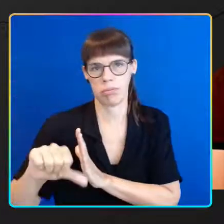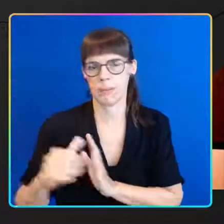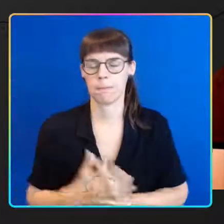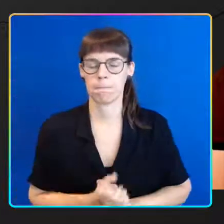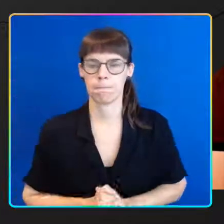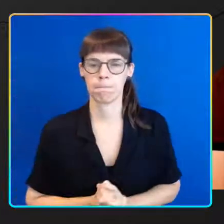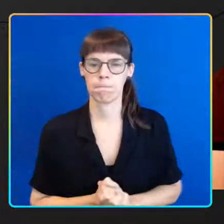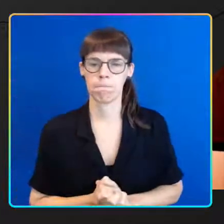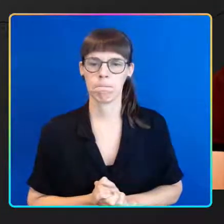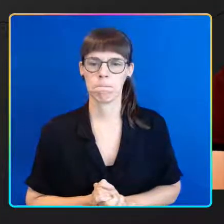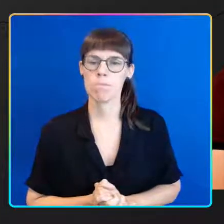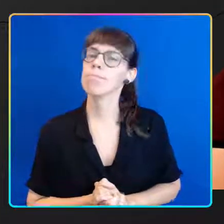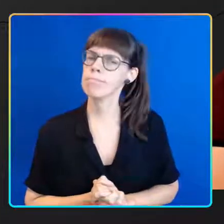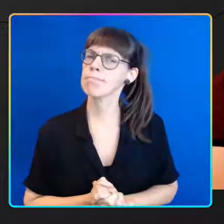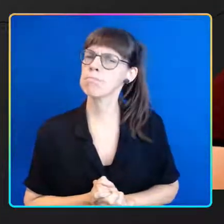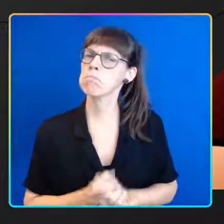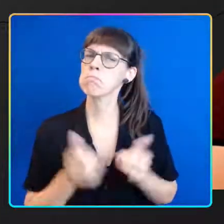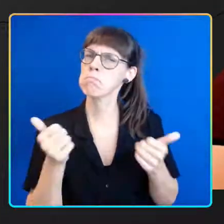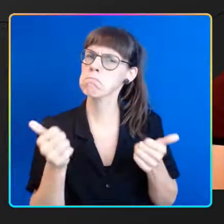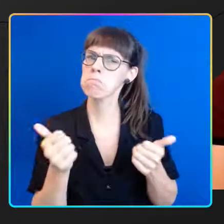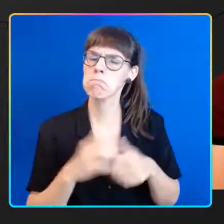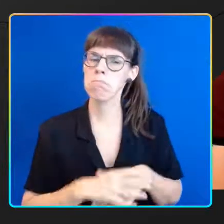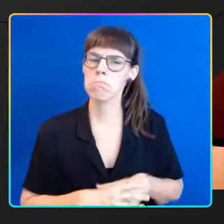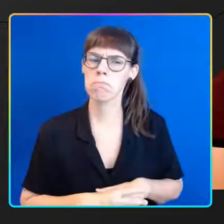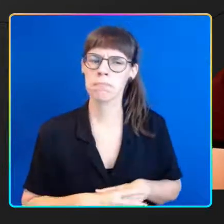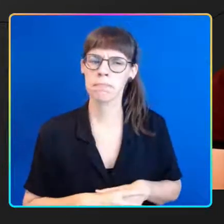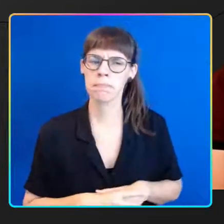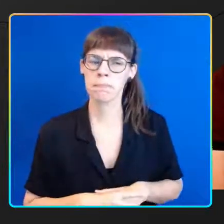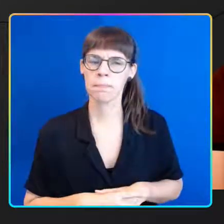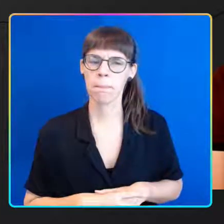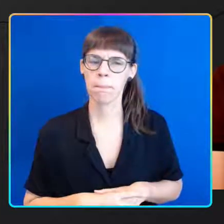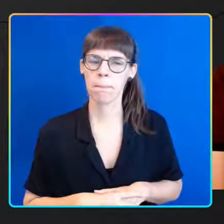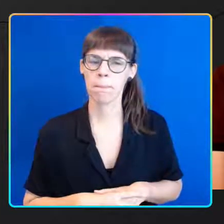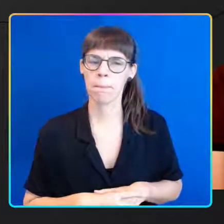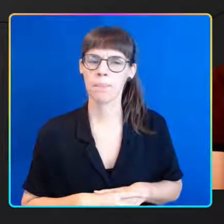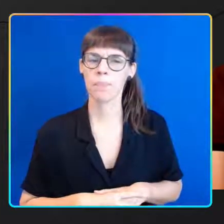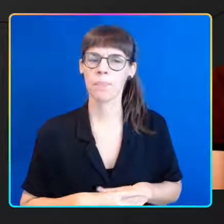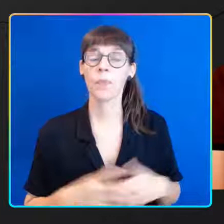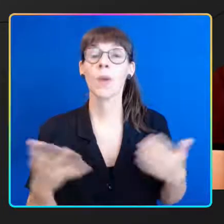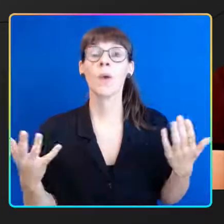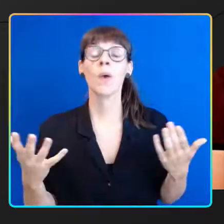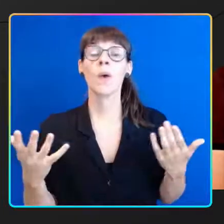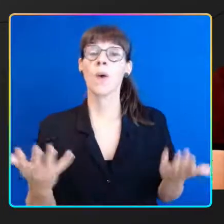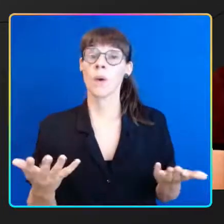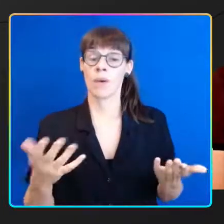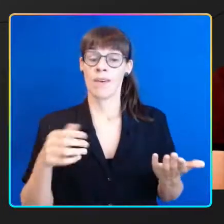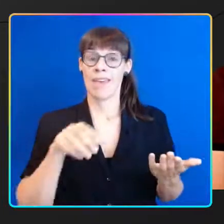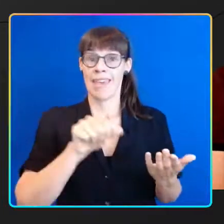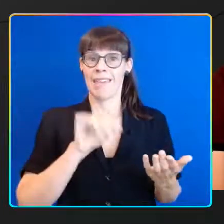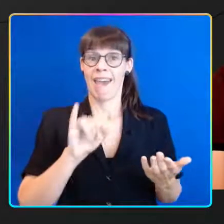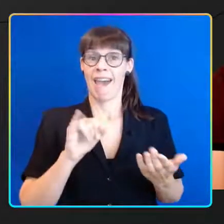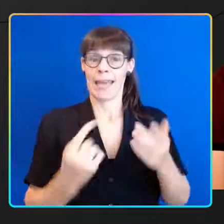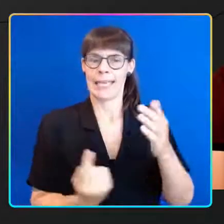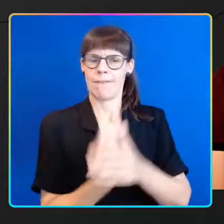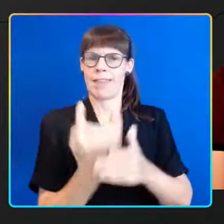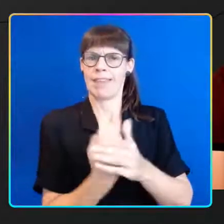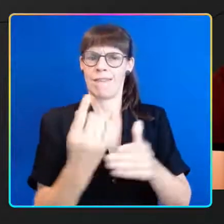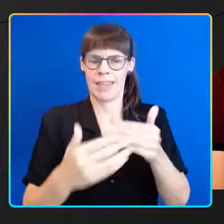That's a great one. Really, really good. So what is your favorite event on the AI calendar?